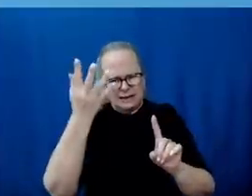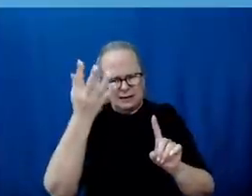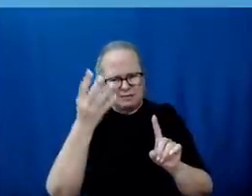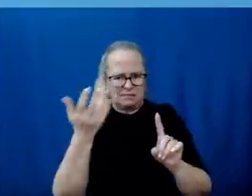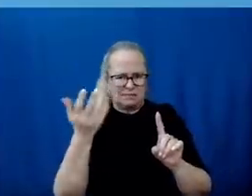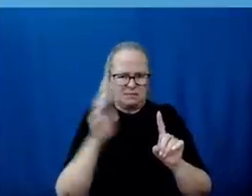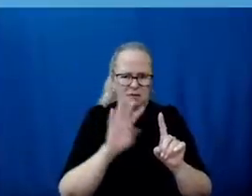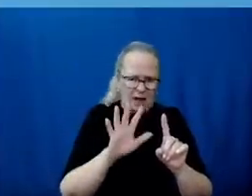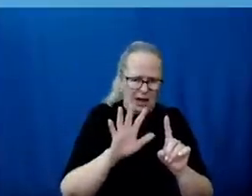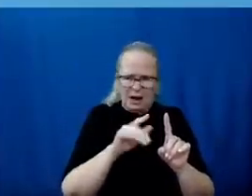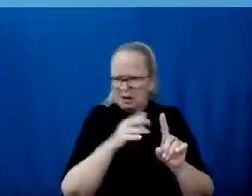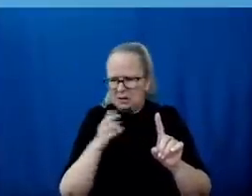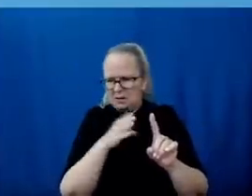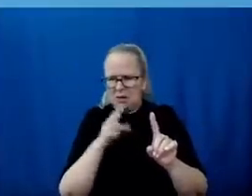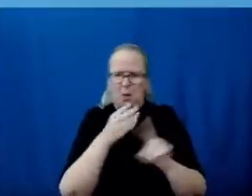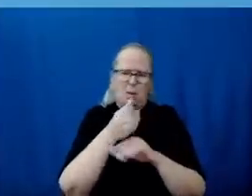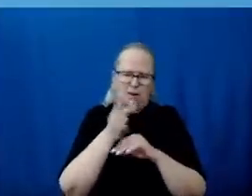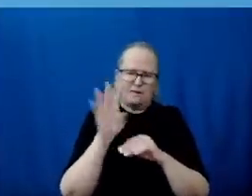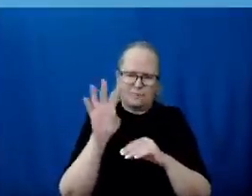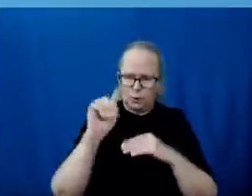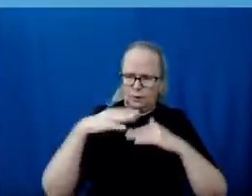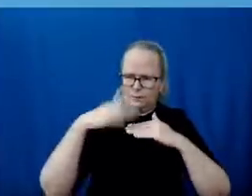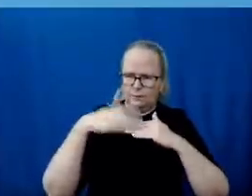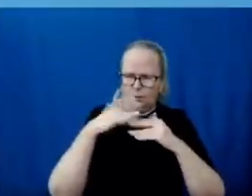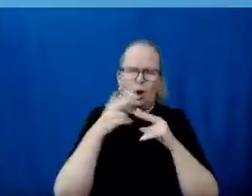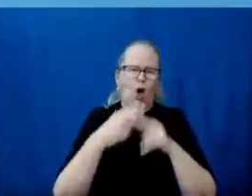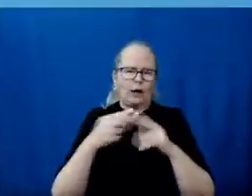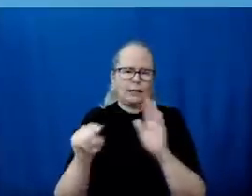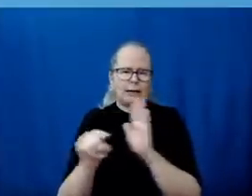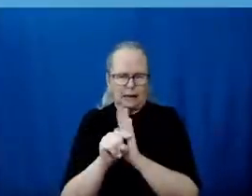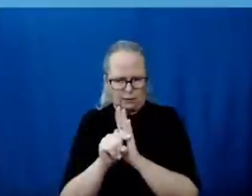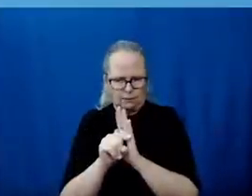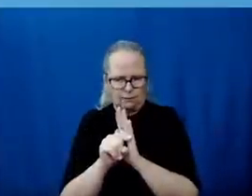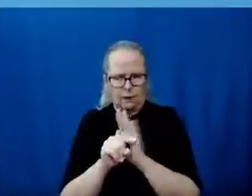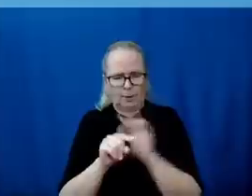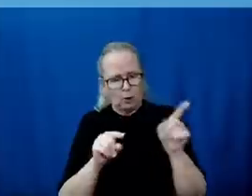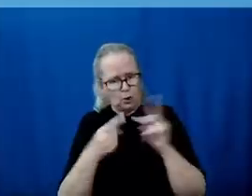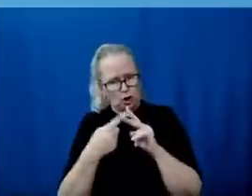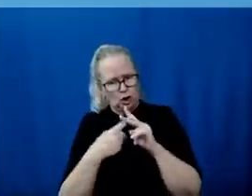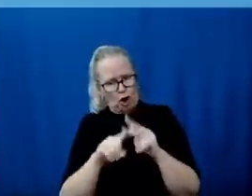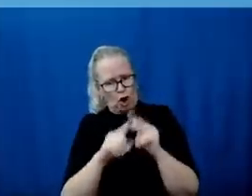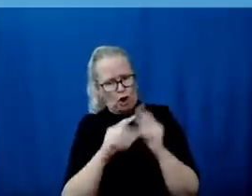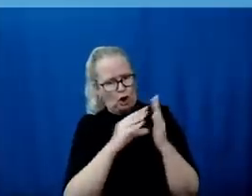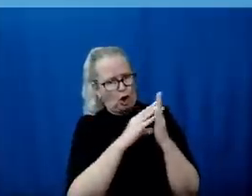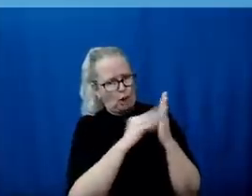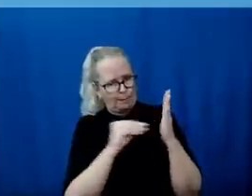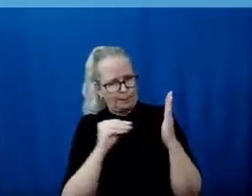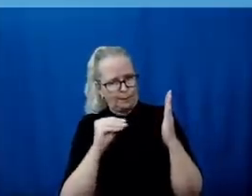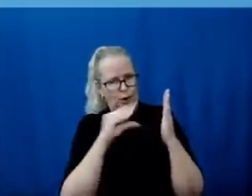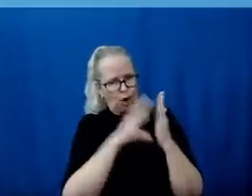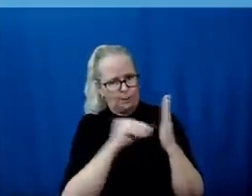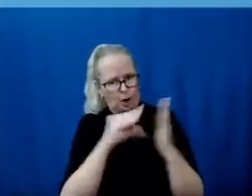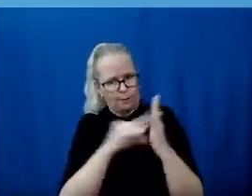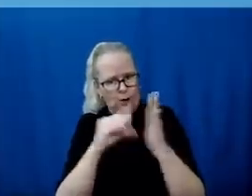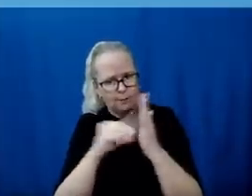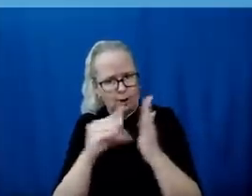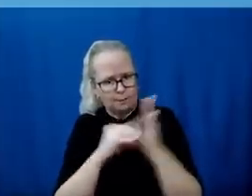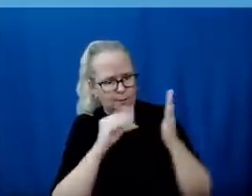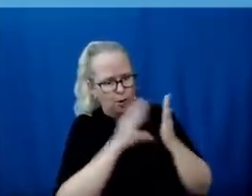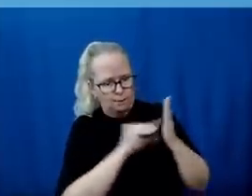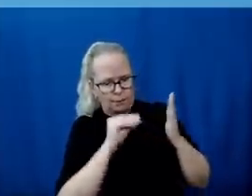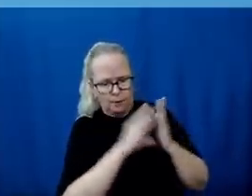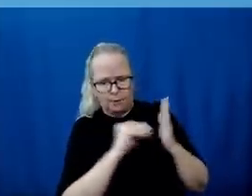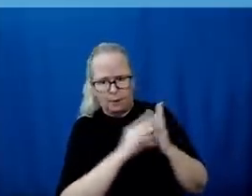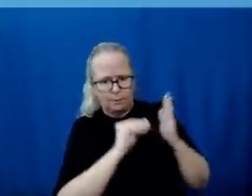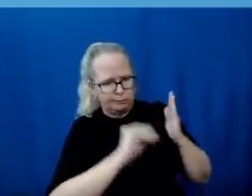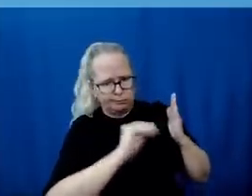20 so cycles? We run 45 cycles. Anything beyond 40 is considered negative. So if you start with one copy at the end of